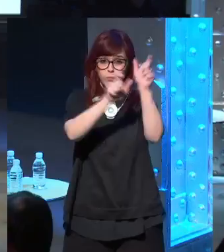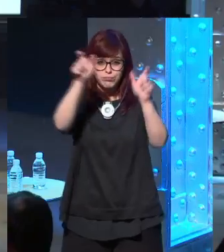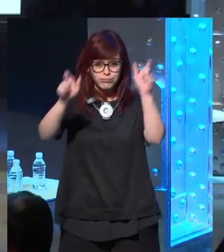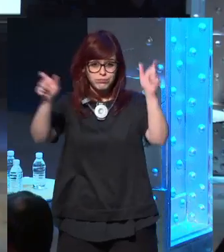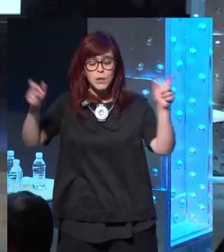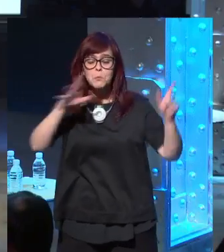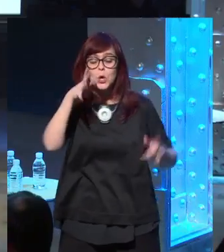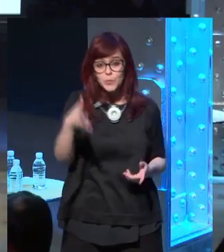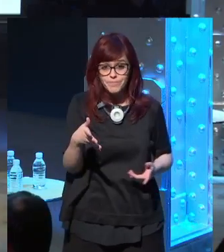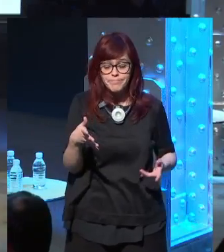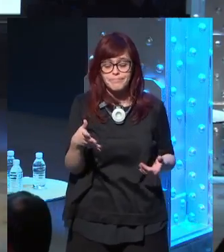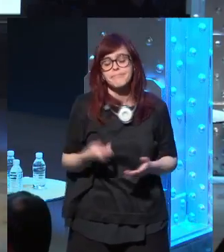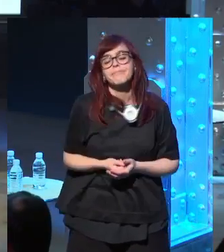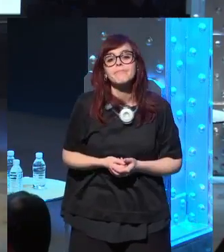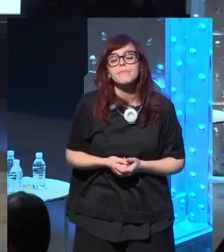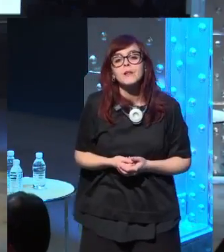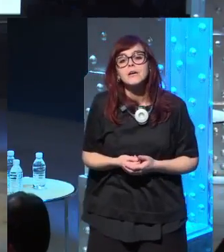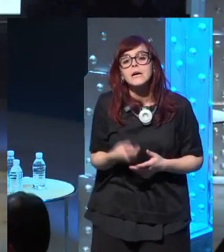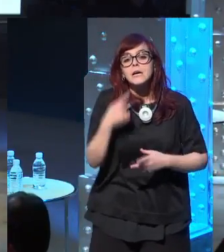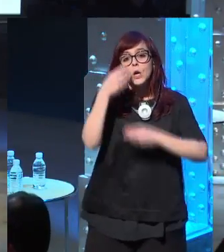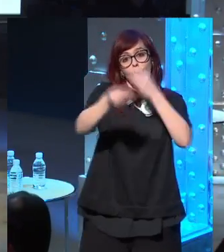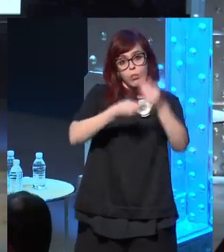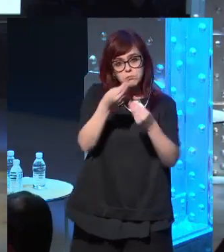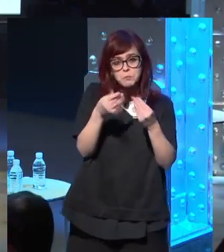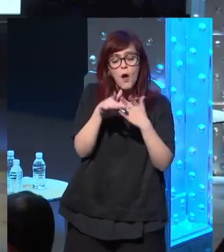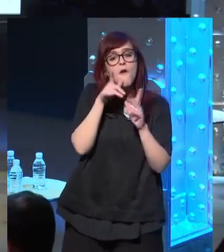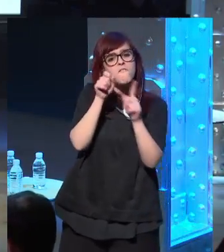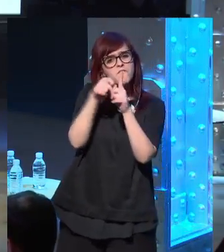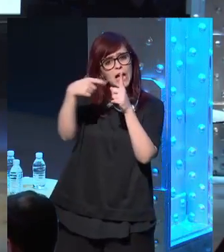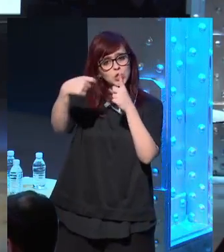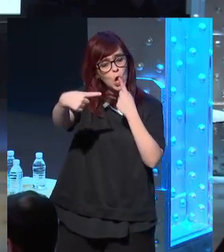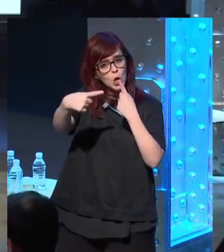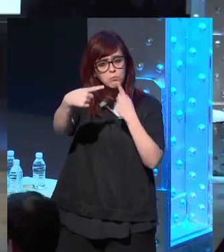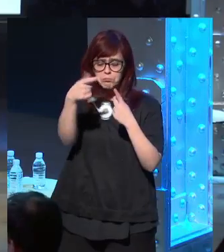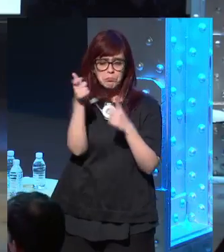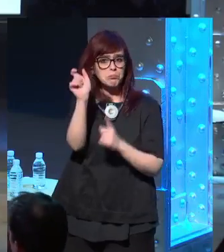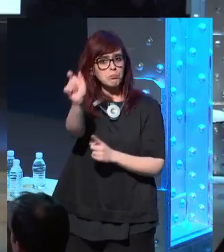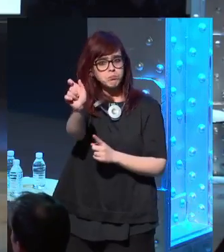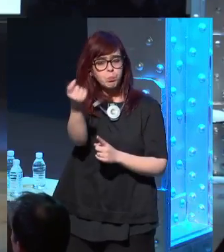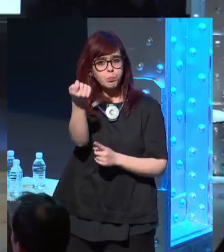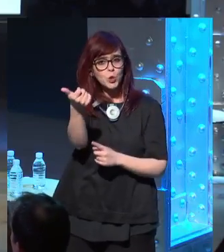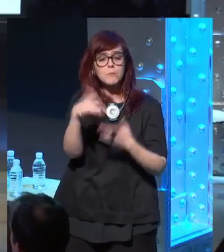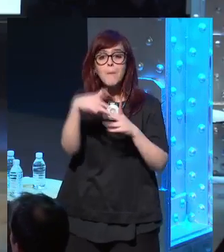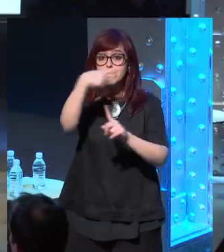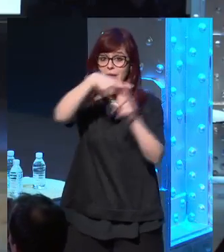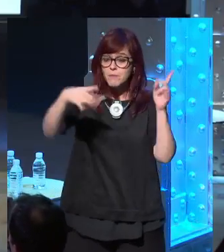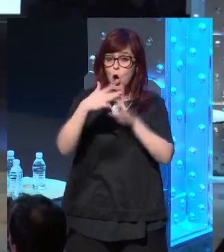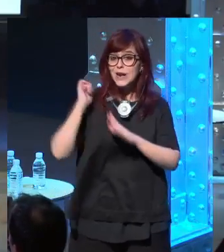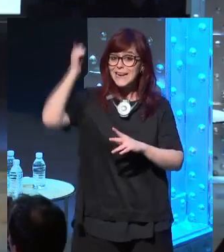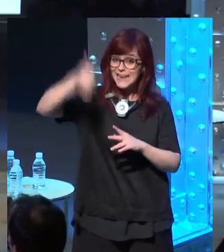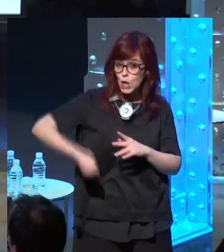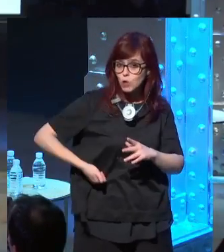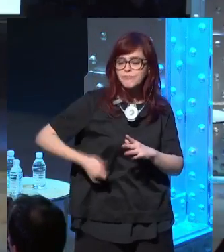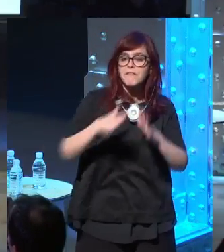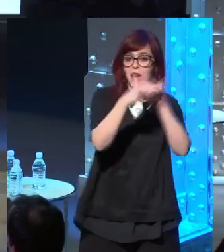can with relatively few factors. So yes, we can see on average, richer countries are happier.